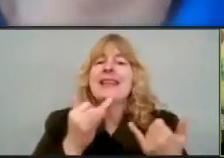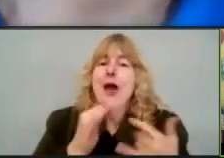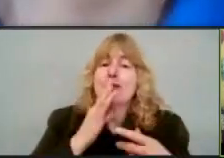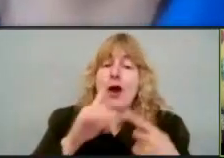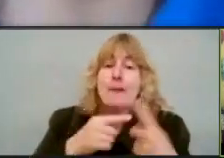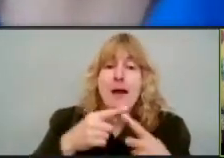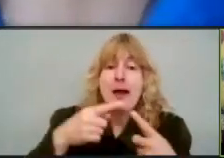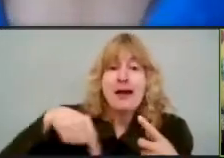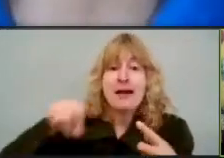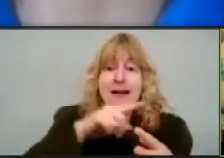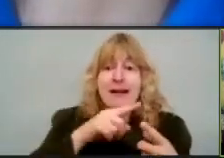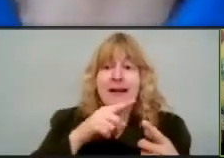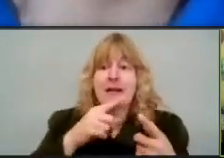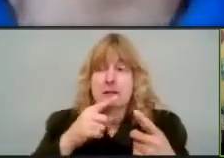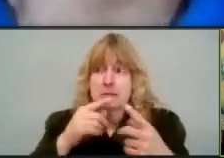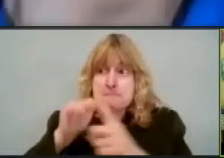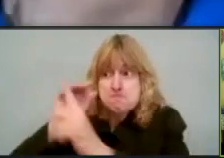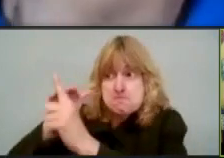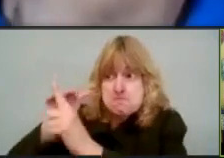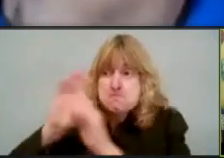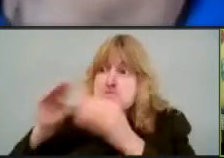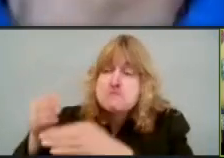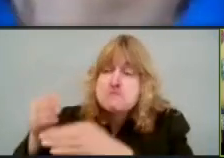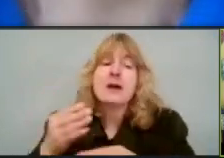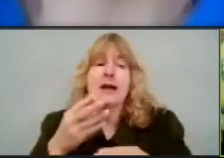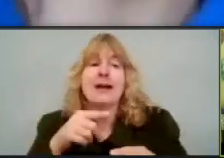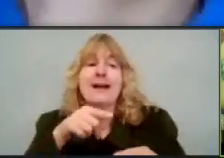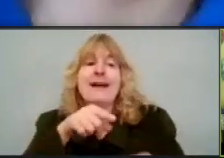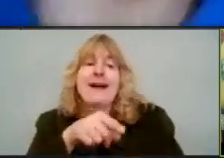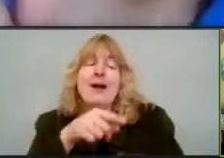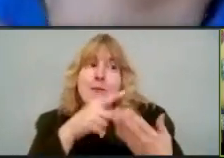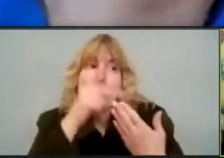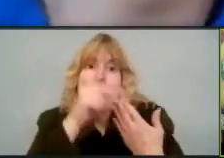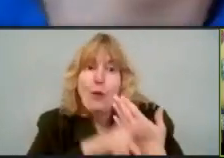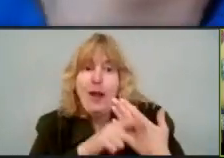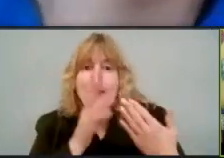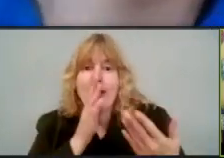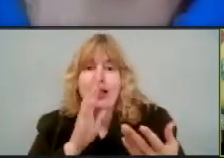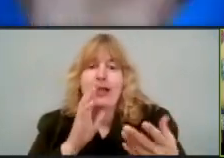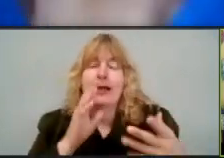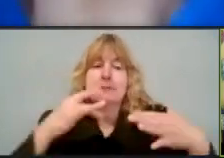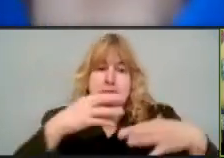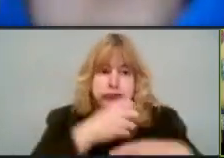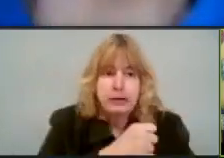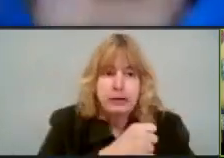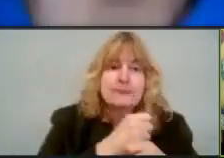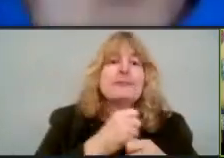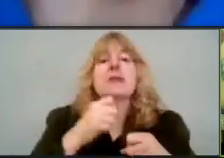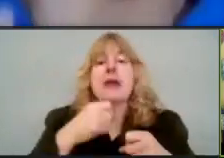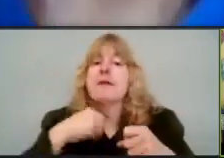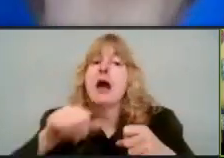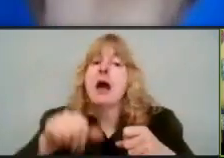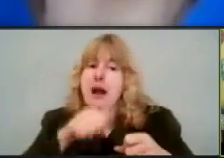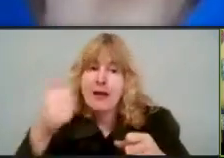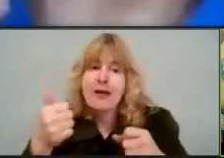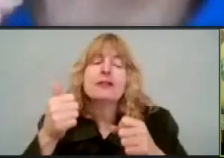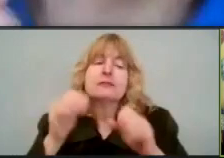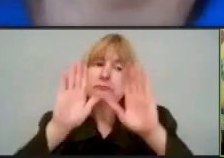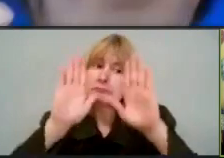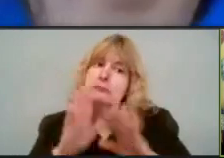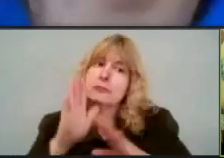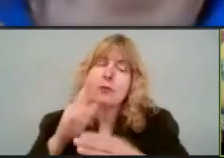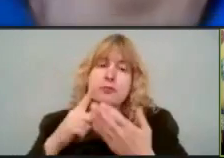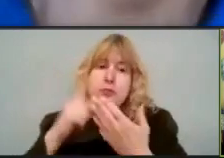it to Christine because we've had another, I believe, dynamic program. I do just want to emphasize it. Remember, folks,